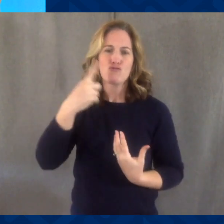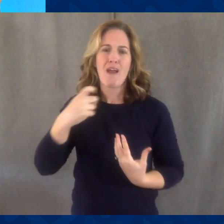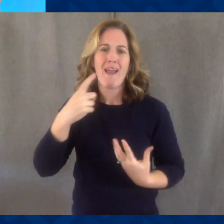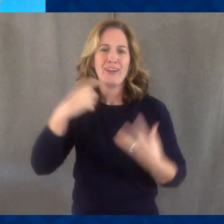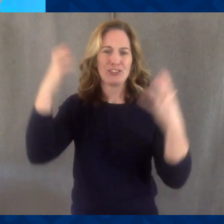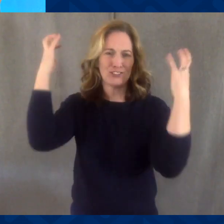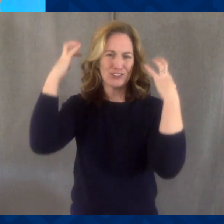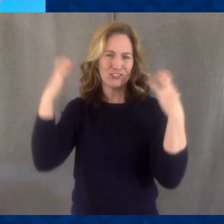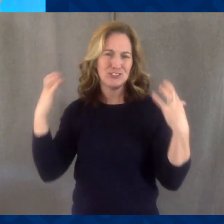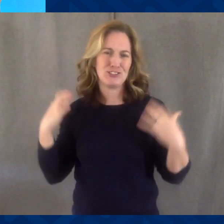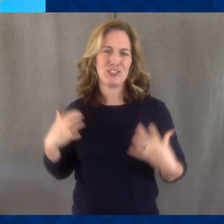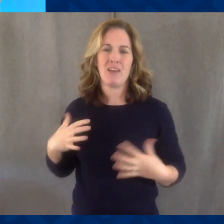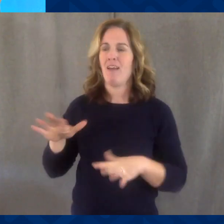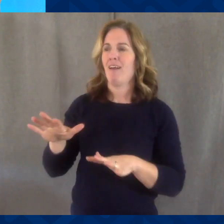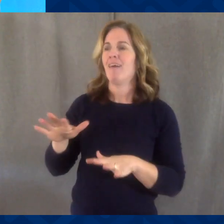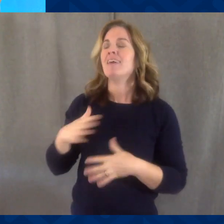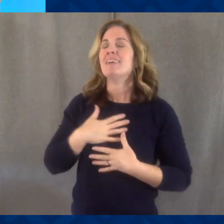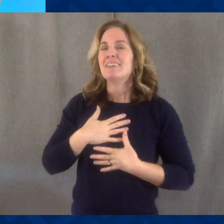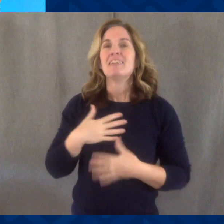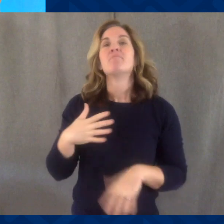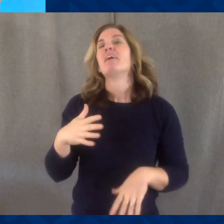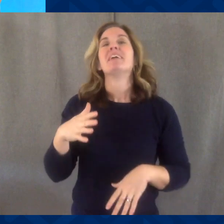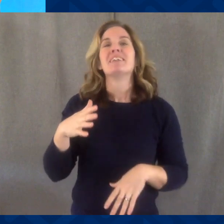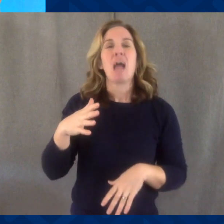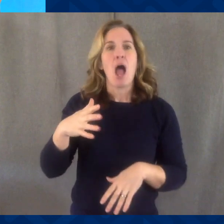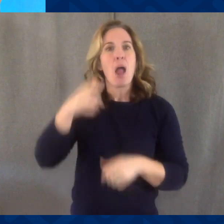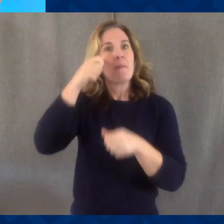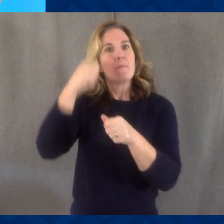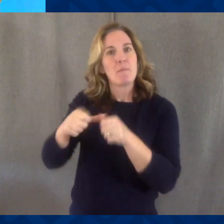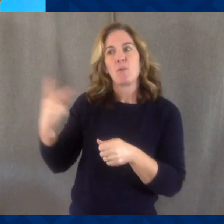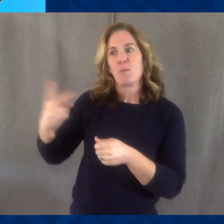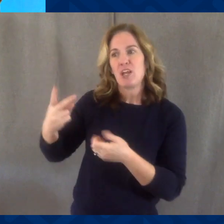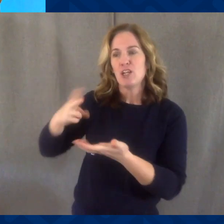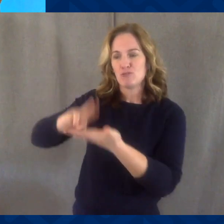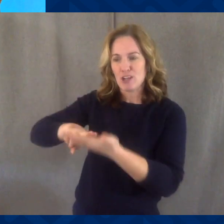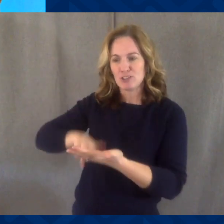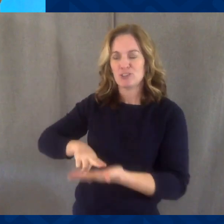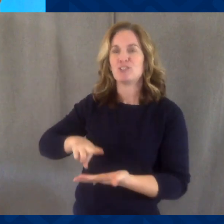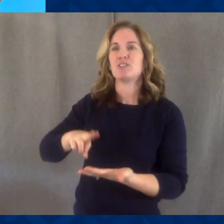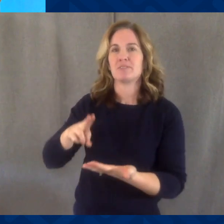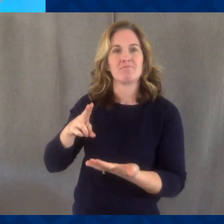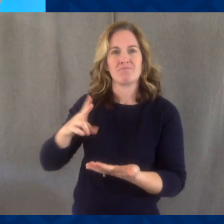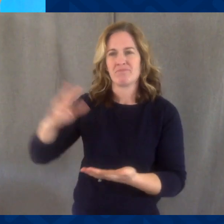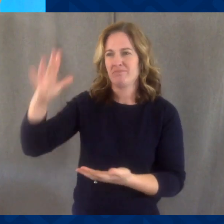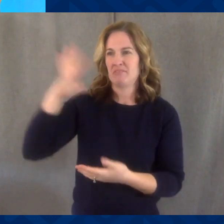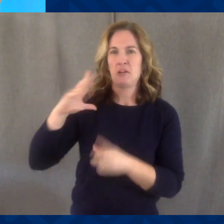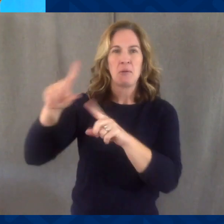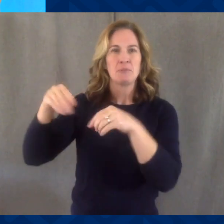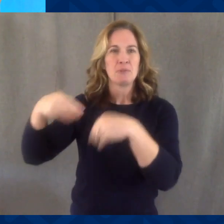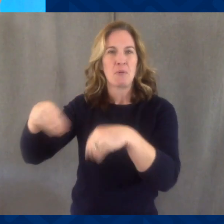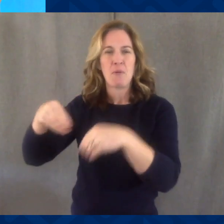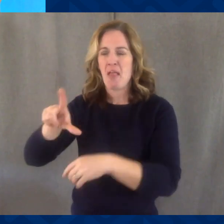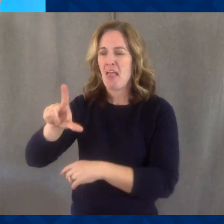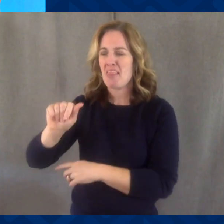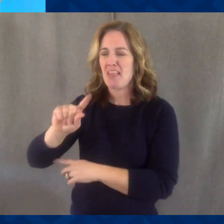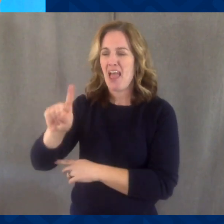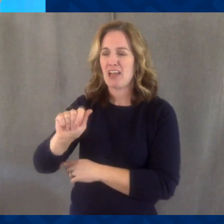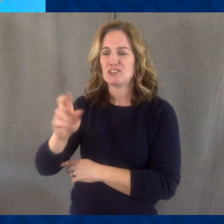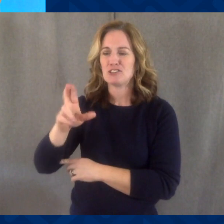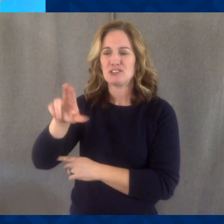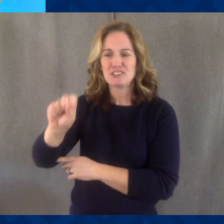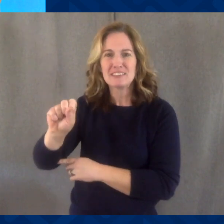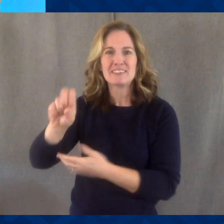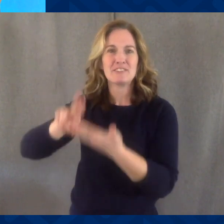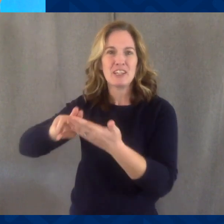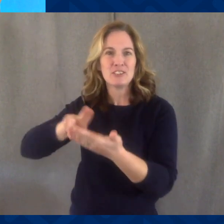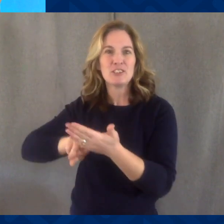we registered, because back in the olden days, you would go to I think Lazarus and register. And at one point, the salesperson